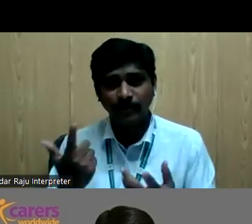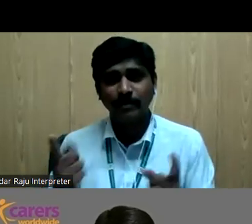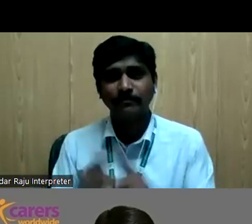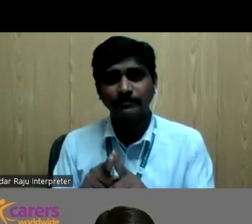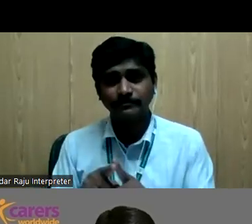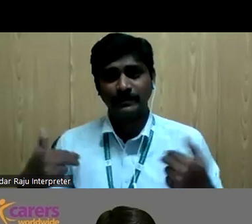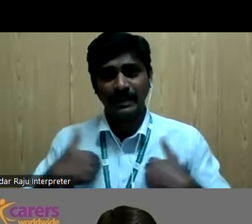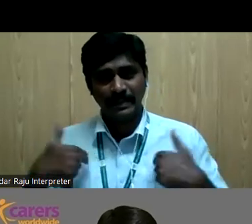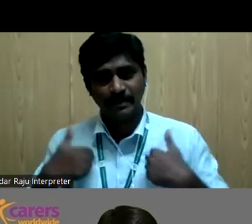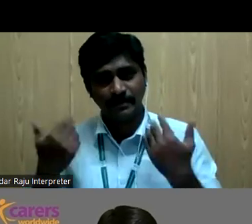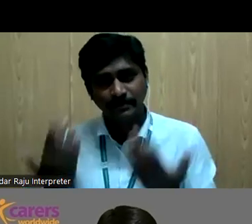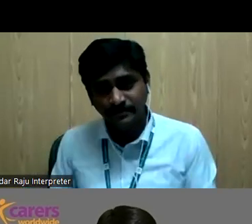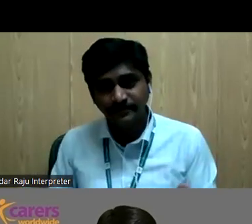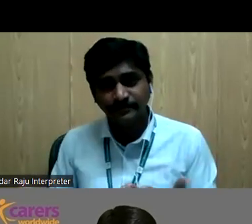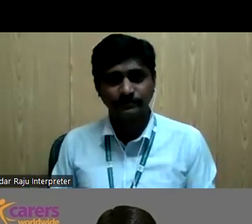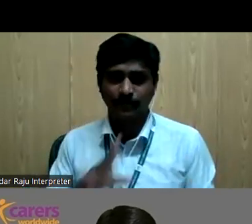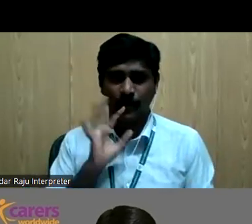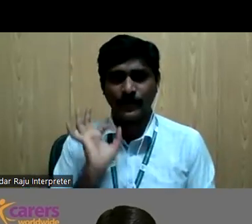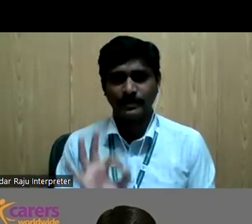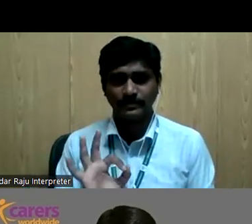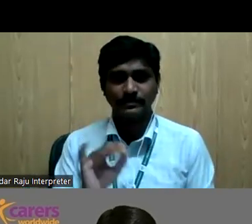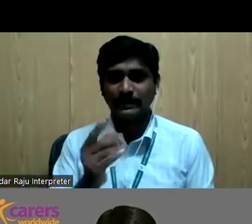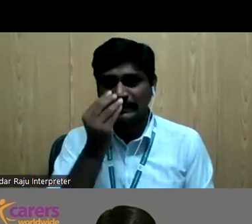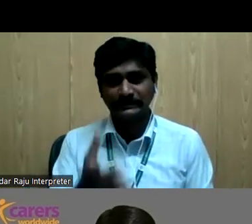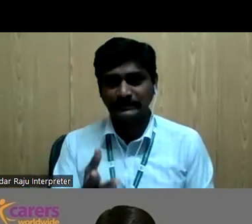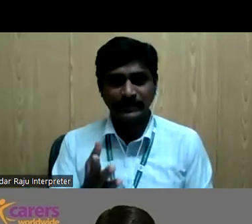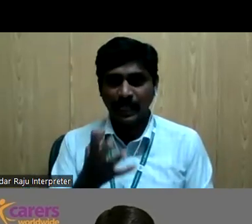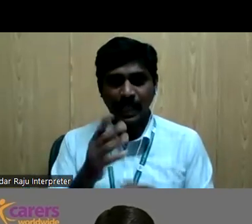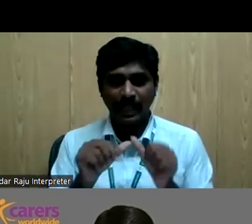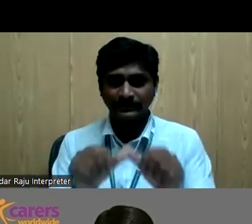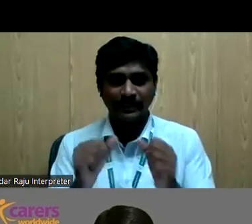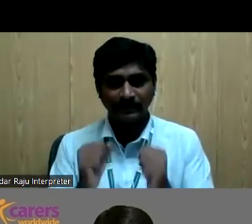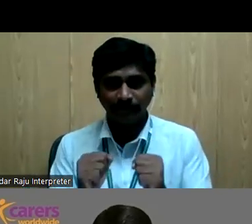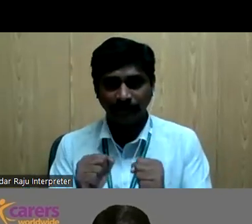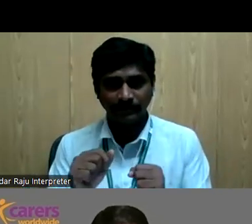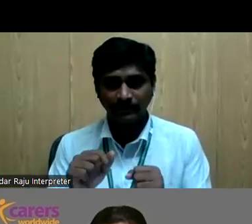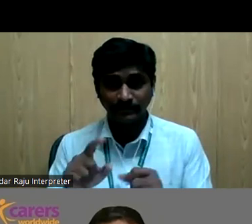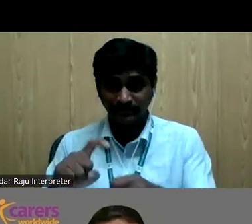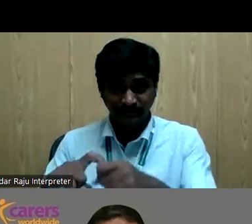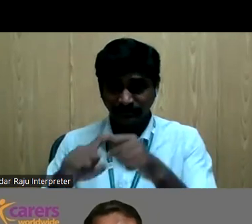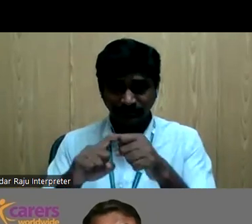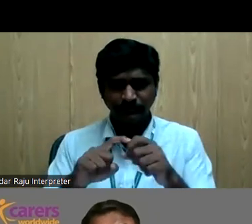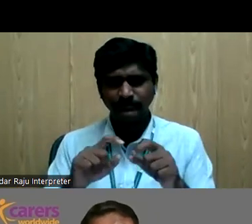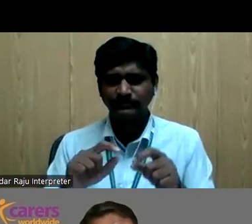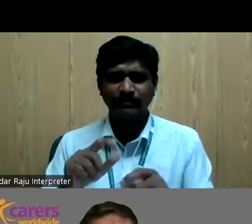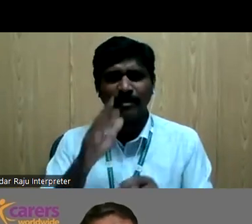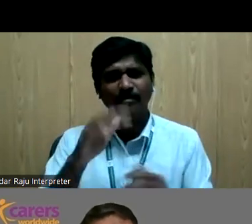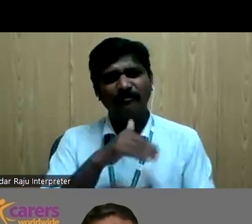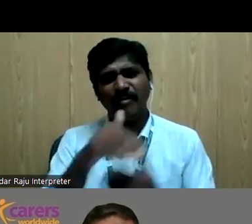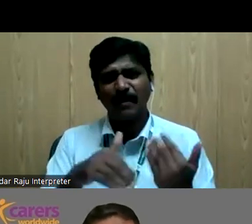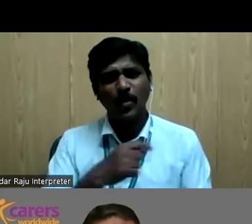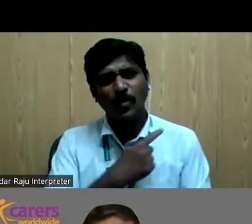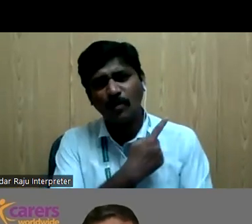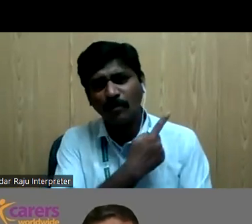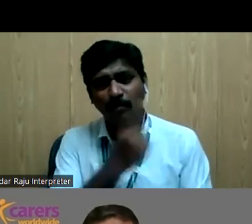legal guardian? But honestly, there are no easy answers. It's a difficult question and every family faces it at some